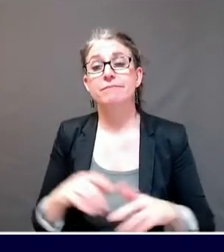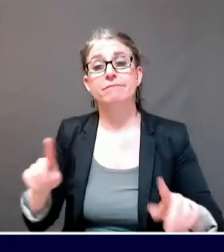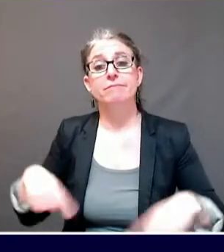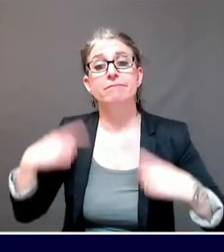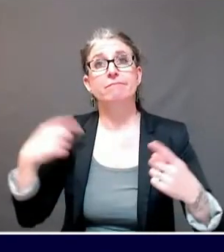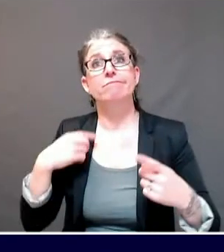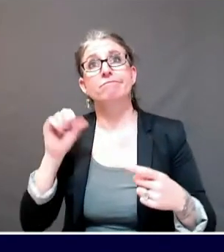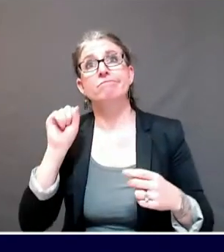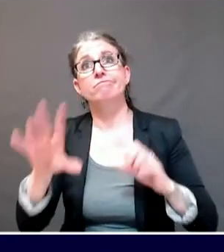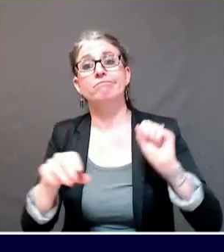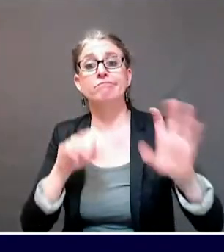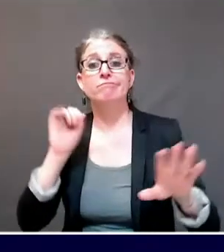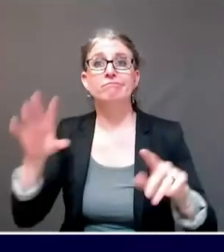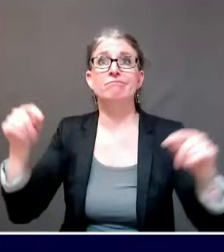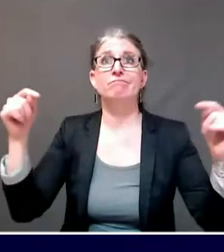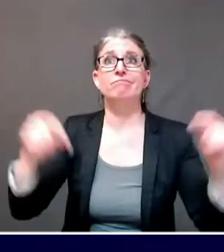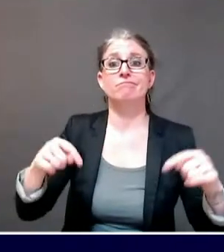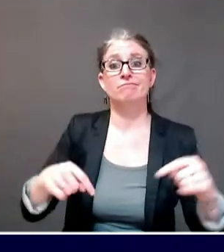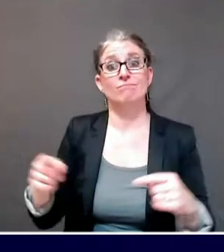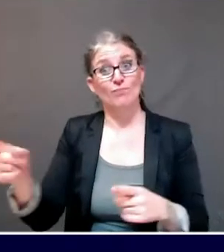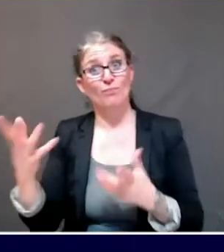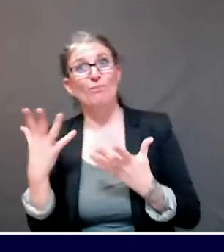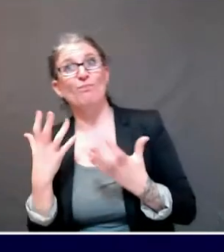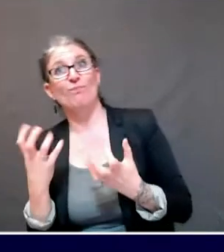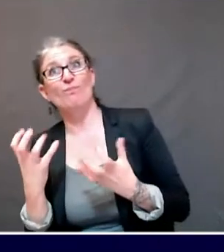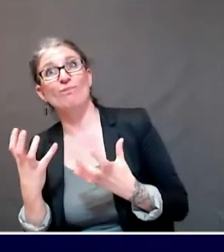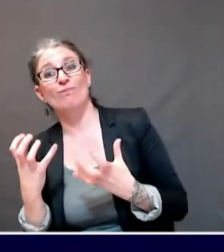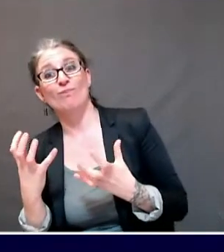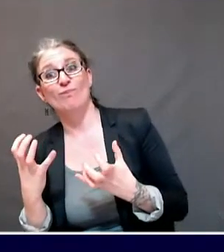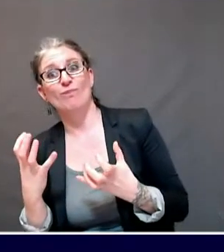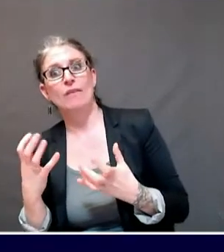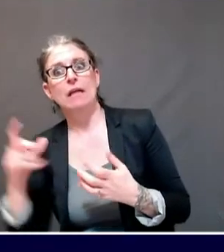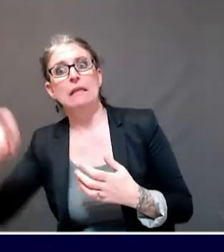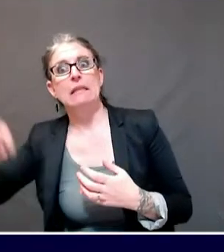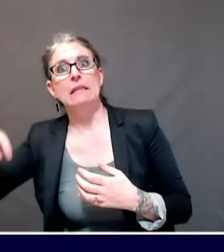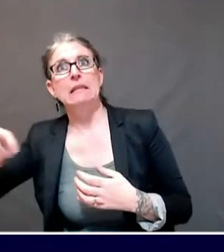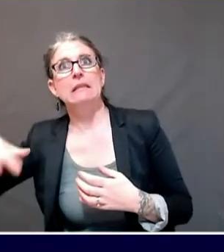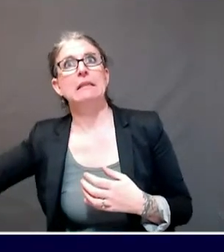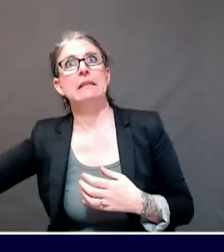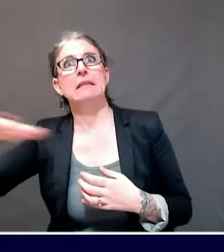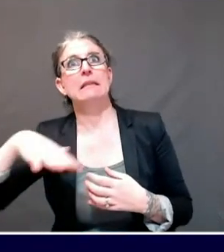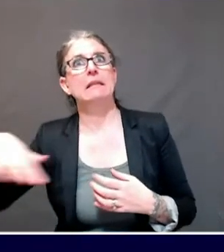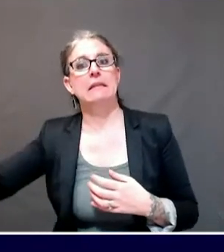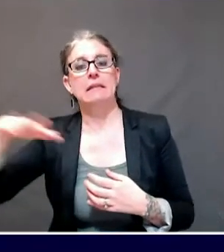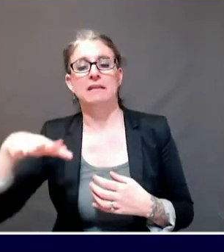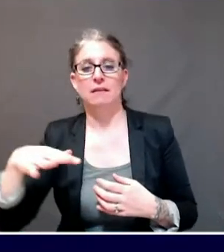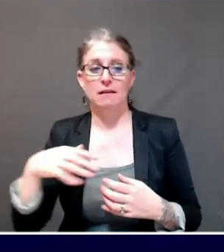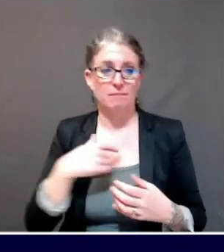exceeds supply. But how we modulate that line to make it a safe one, that's our goal.